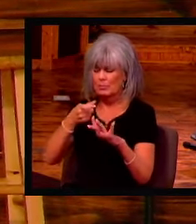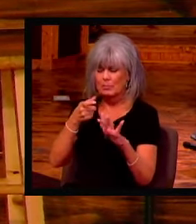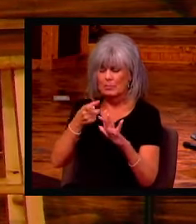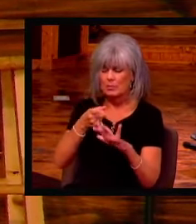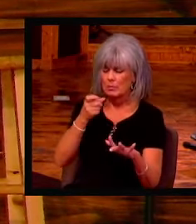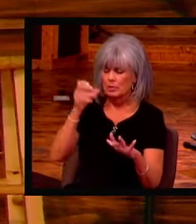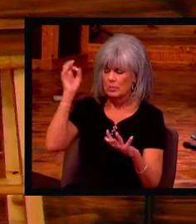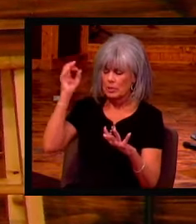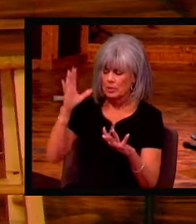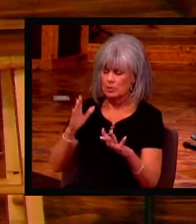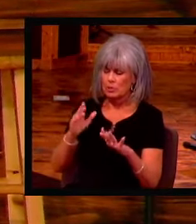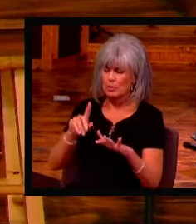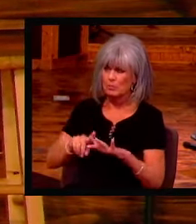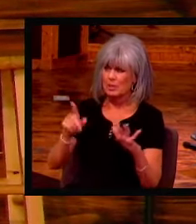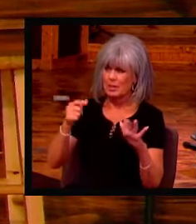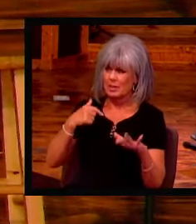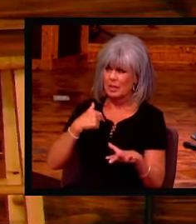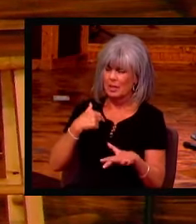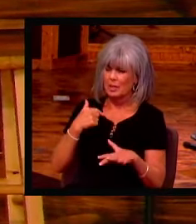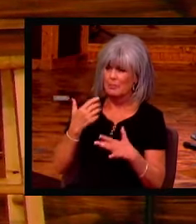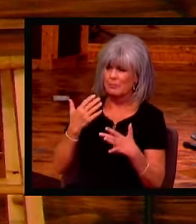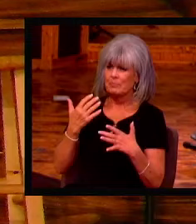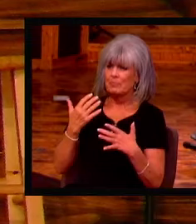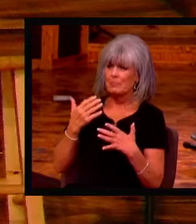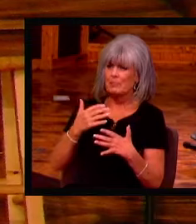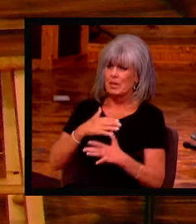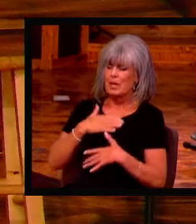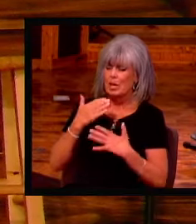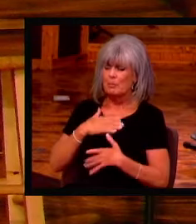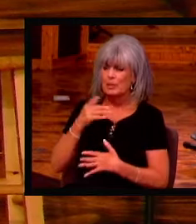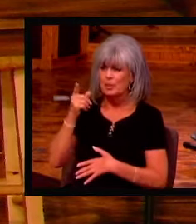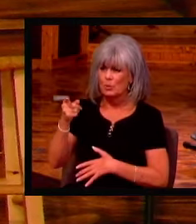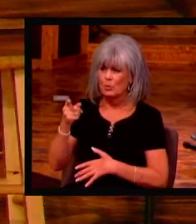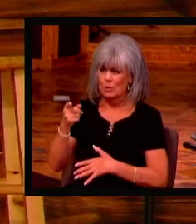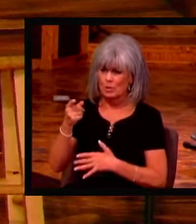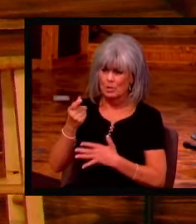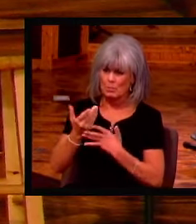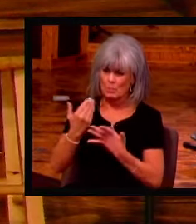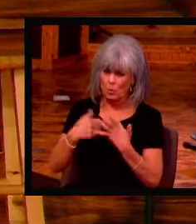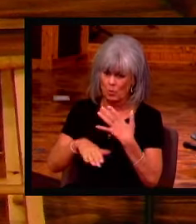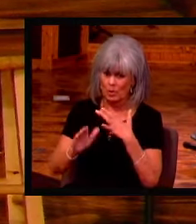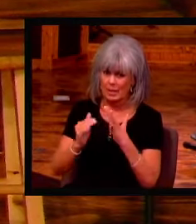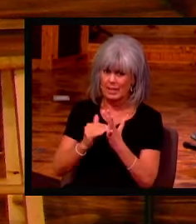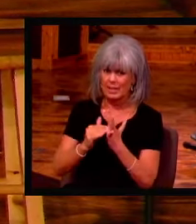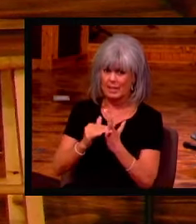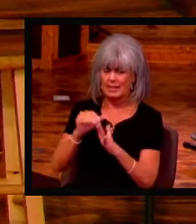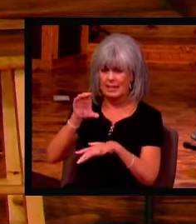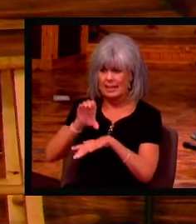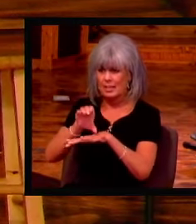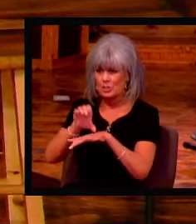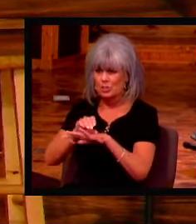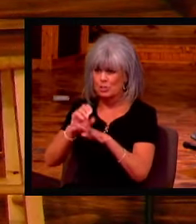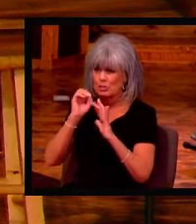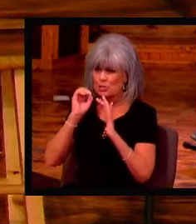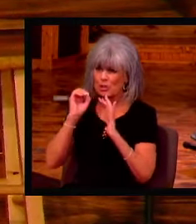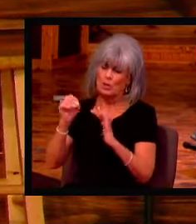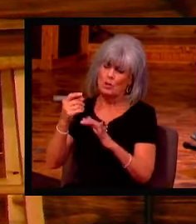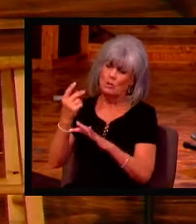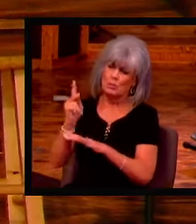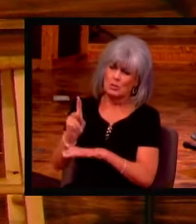so thankful that you were not born again in a church, because no church or man or ministry can take credit of it.